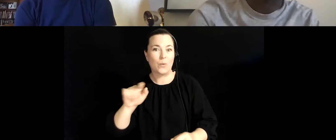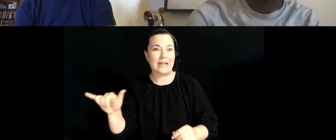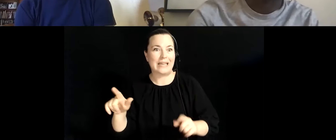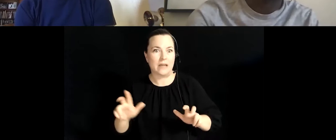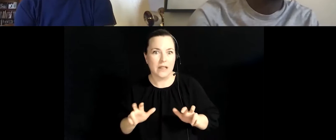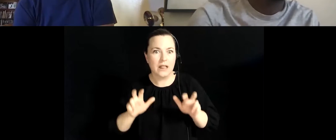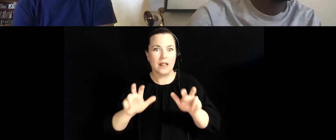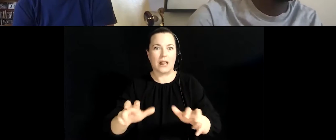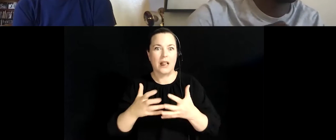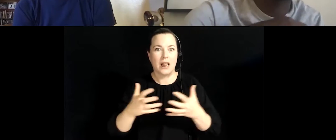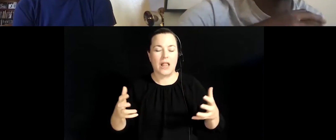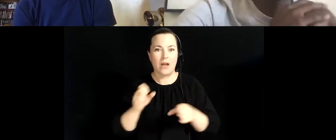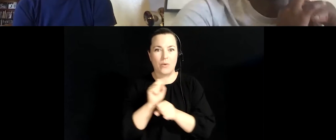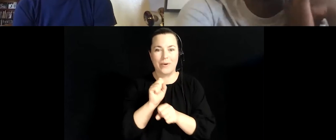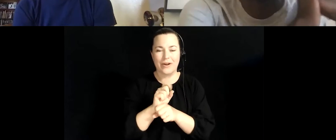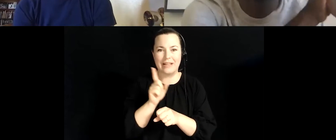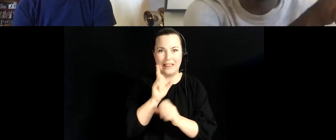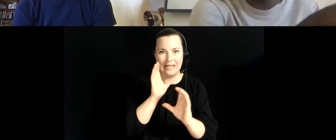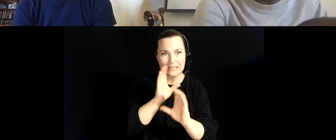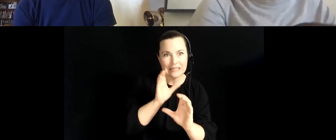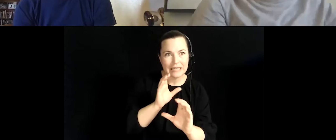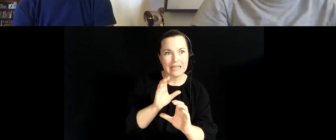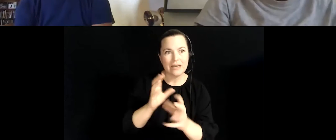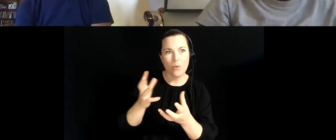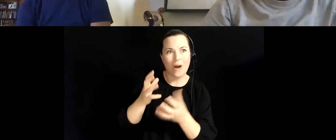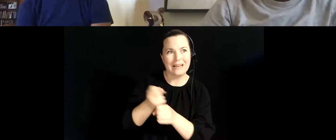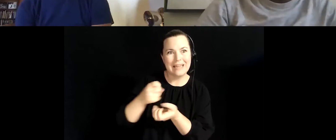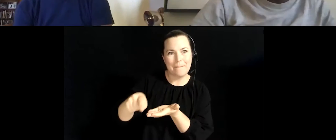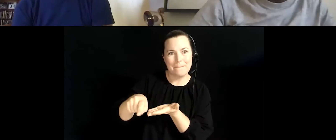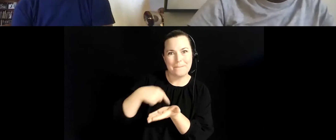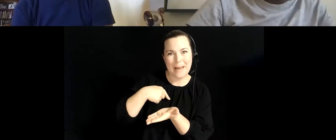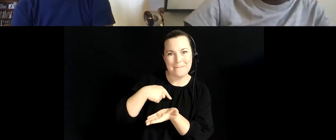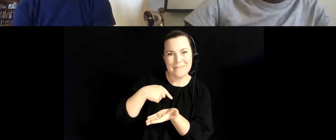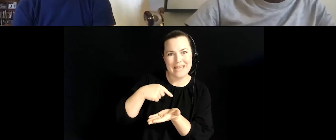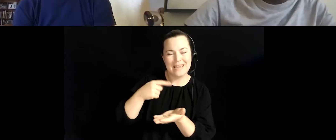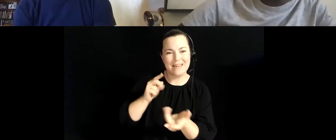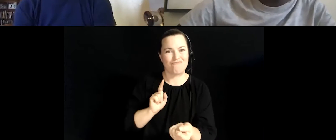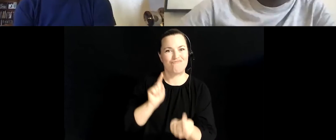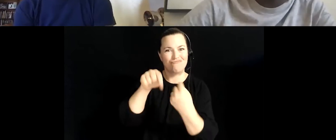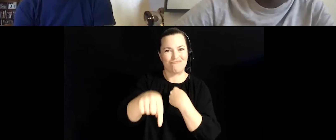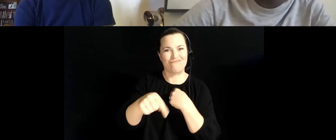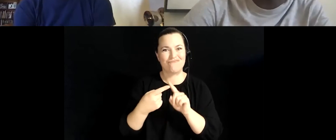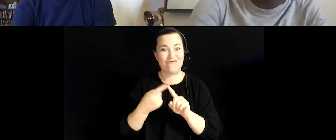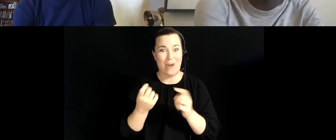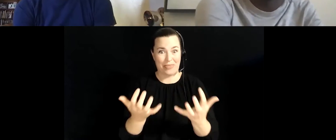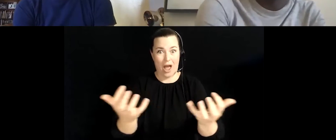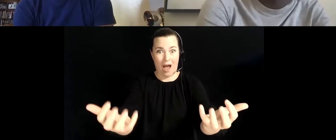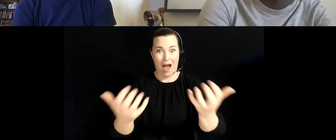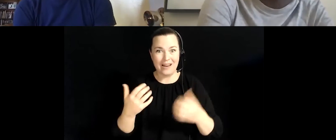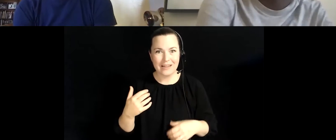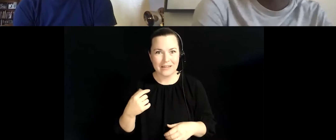the as payment for their work from the audience. We must pay